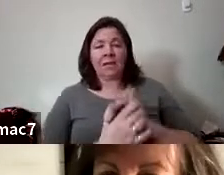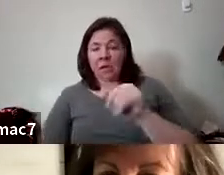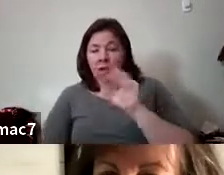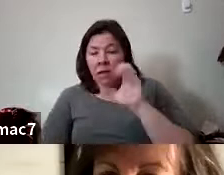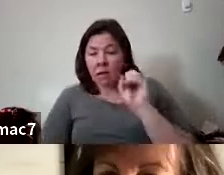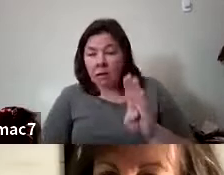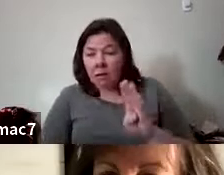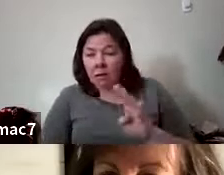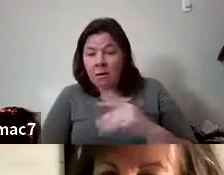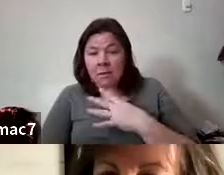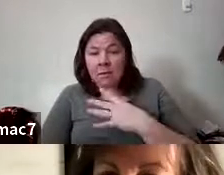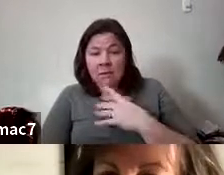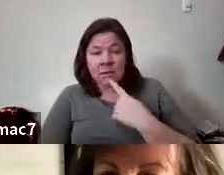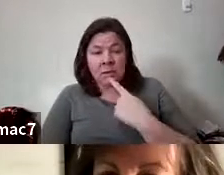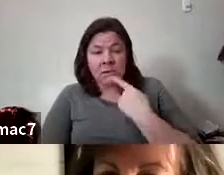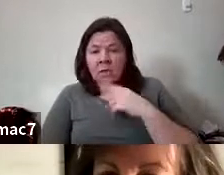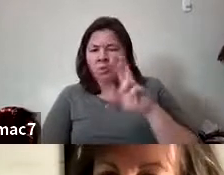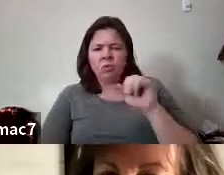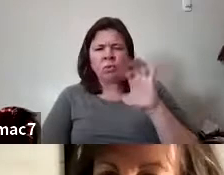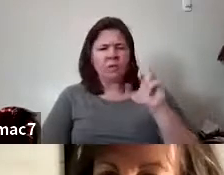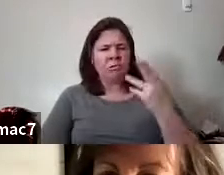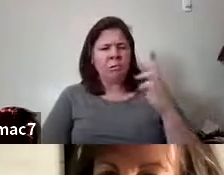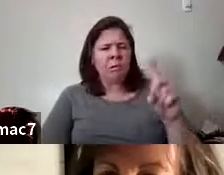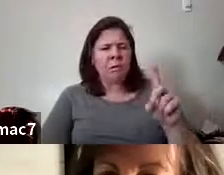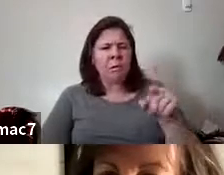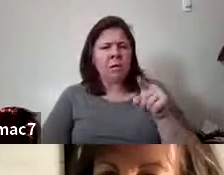Jacob says, I think it was Richard that gives us the